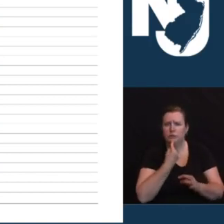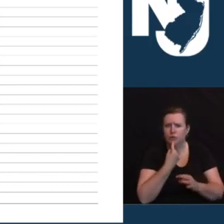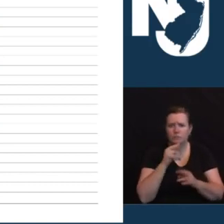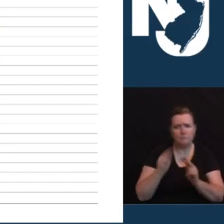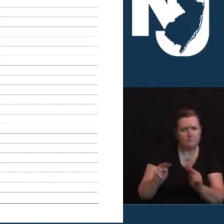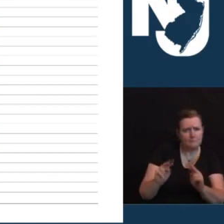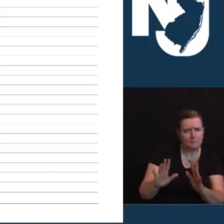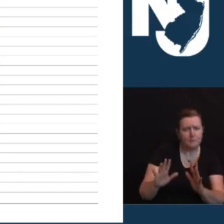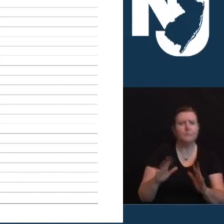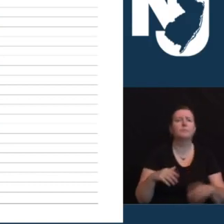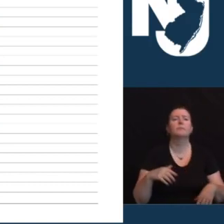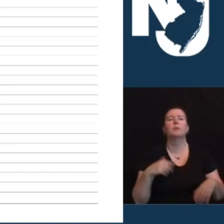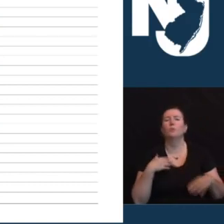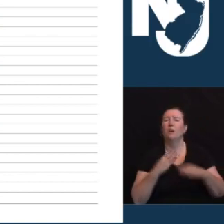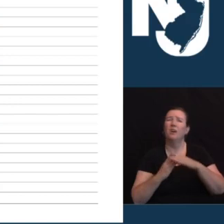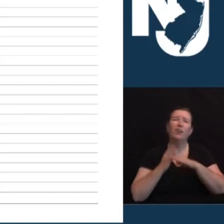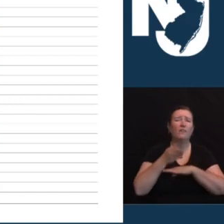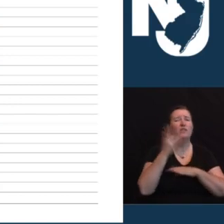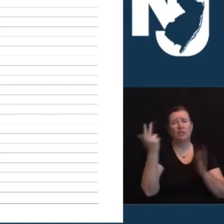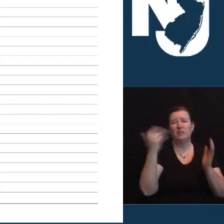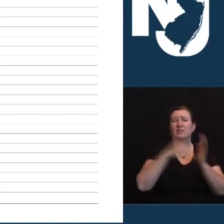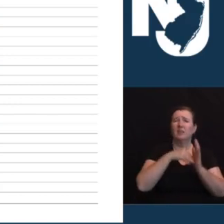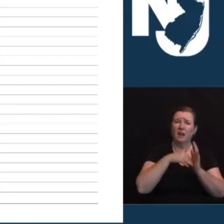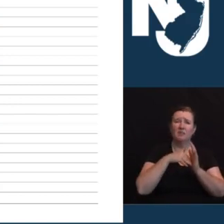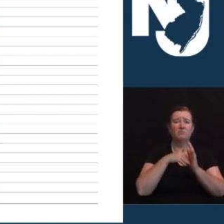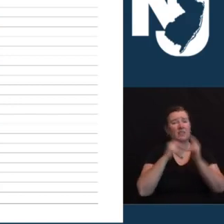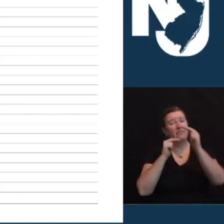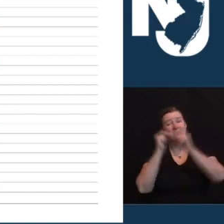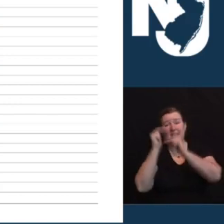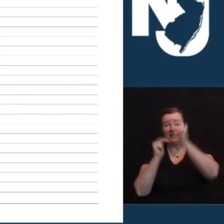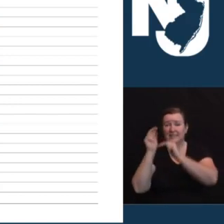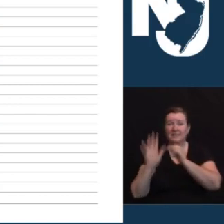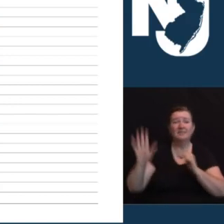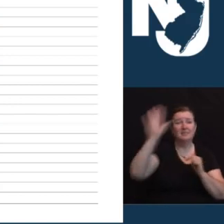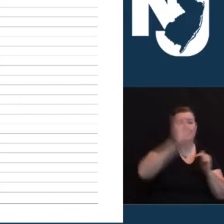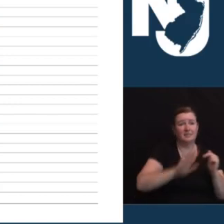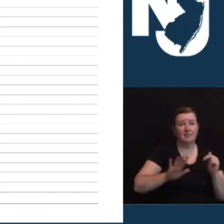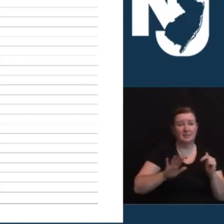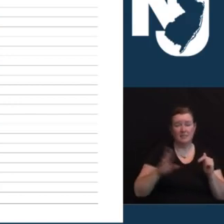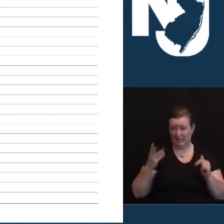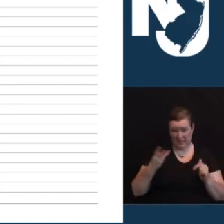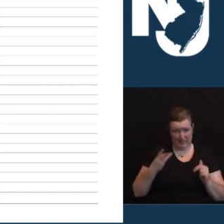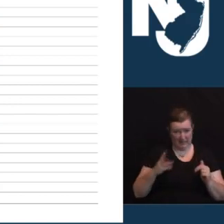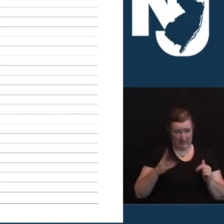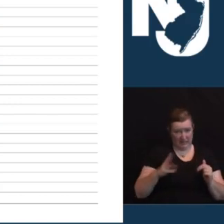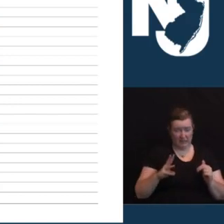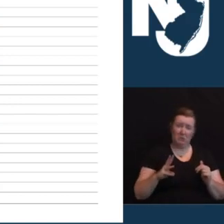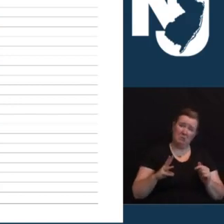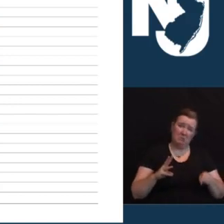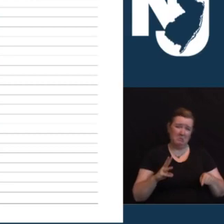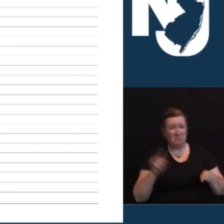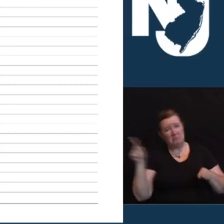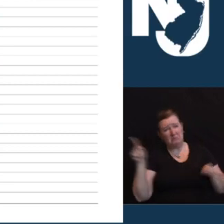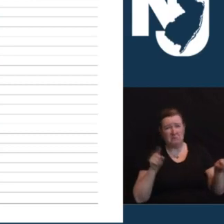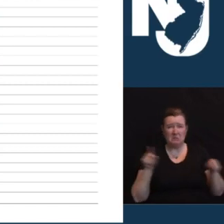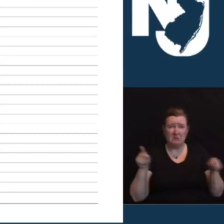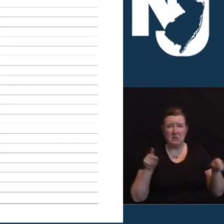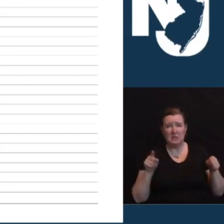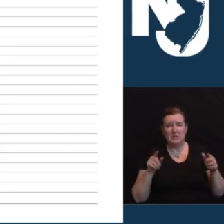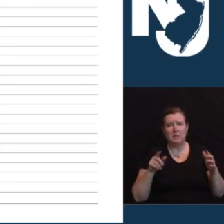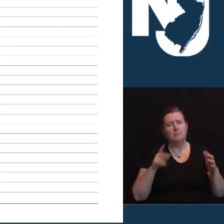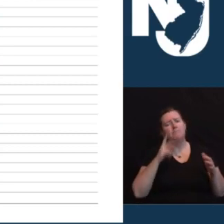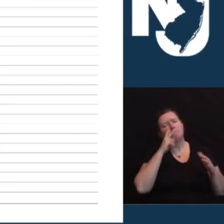over 3,000 buildings, to have 16 of them now in early October is well within any